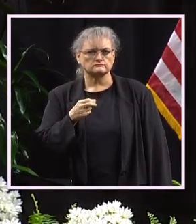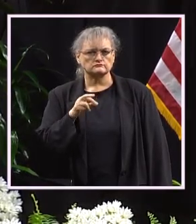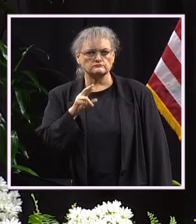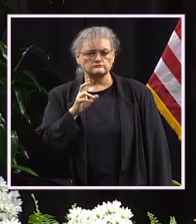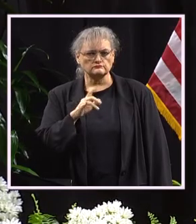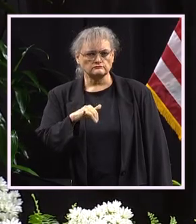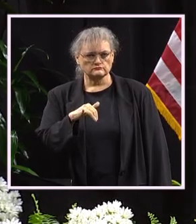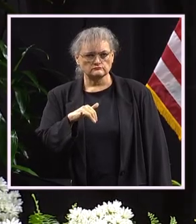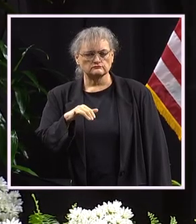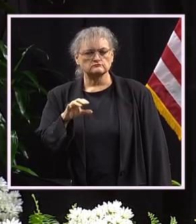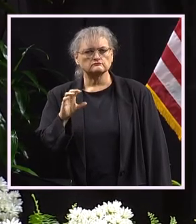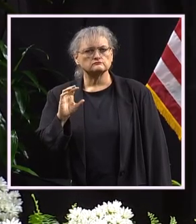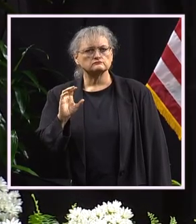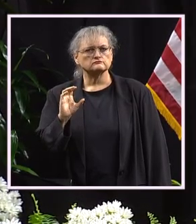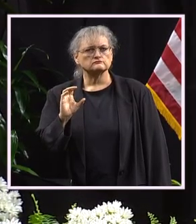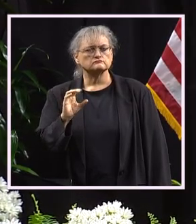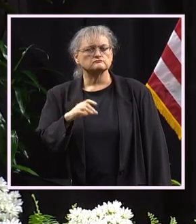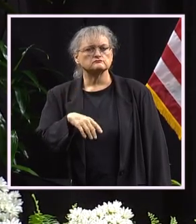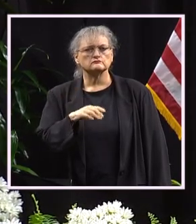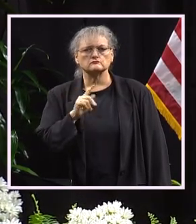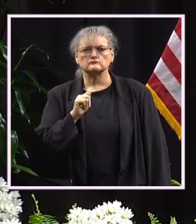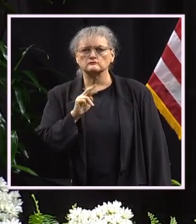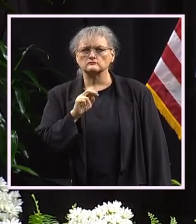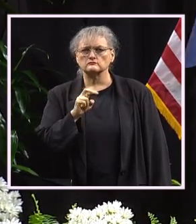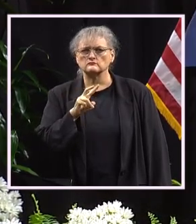Jr. Travis Little.